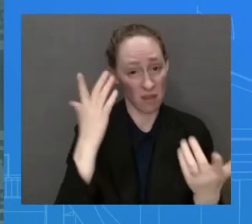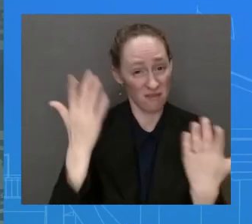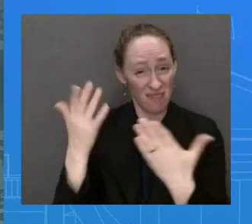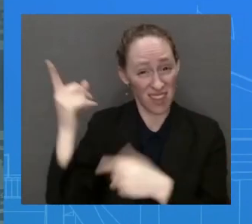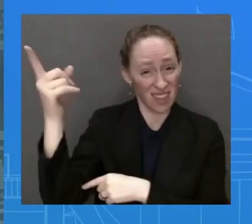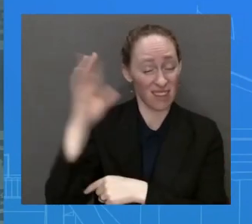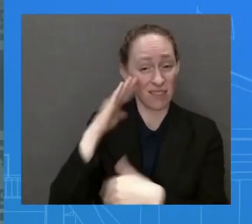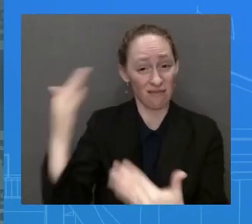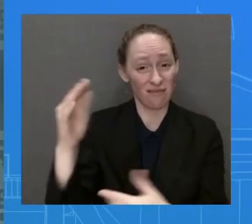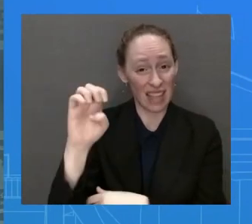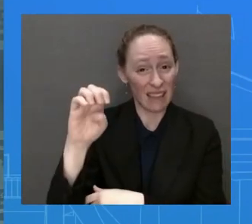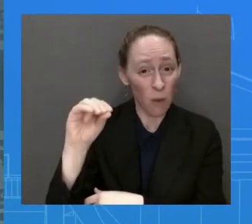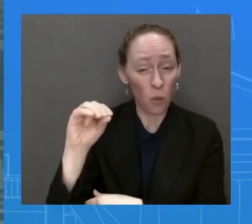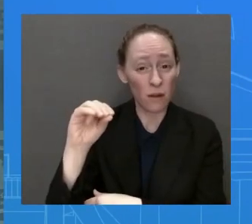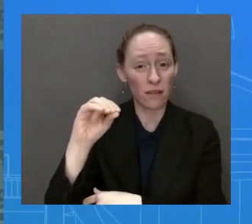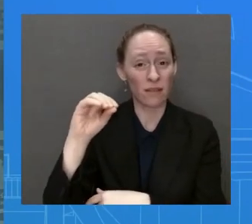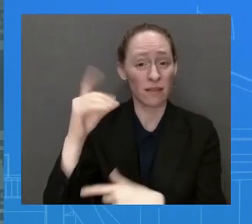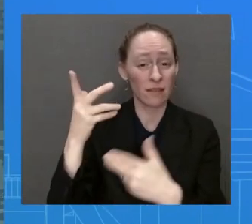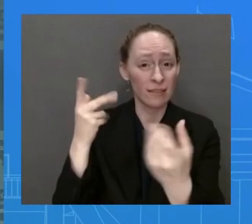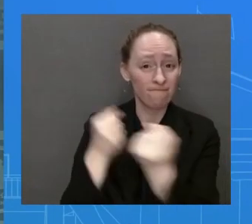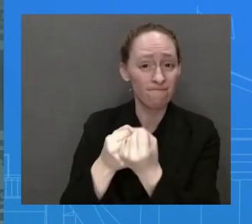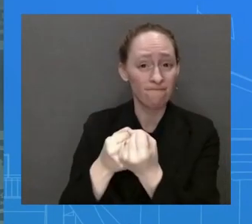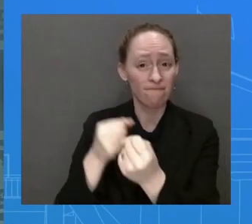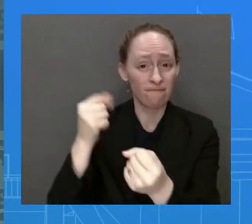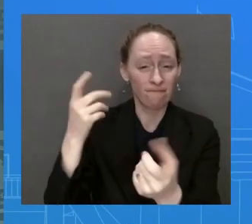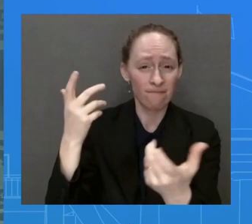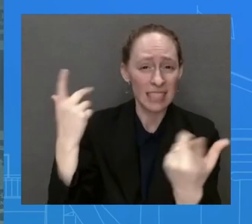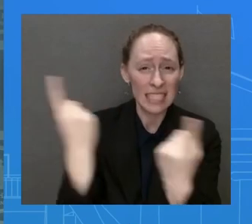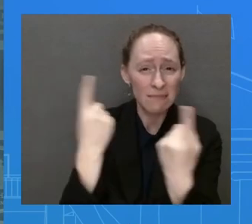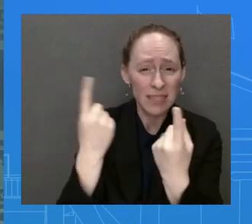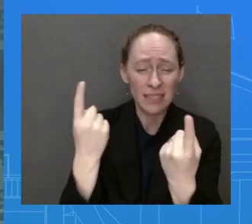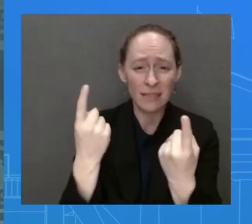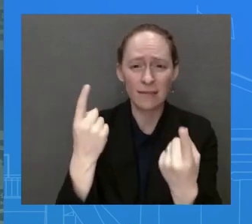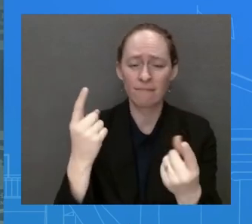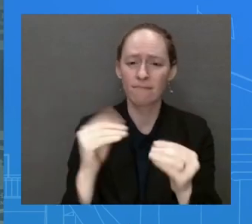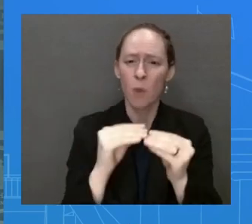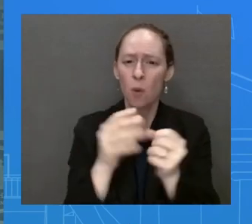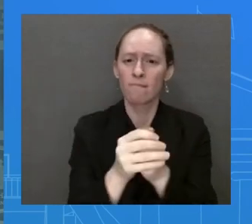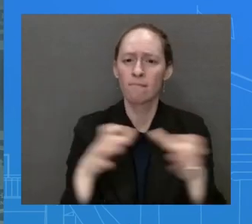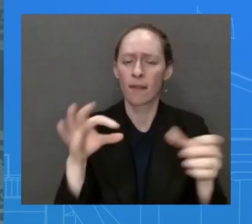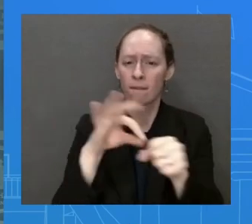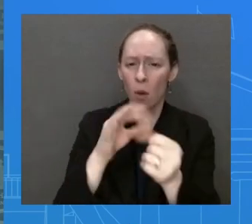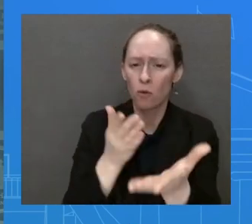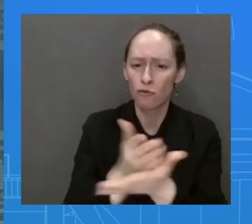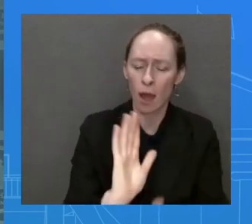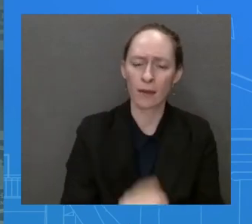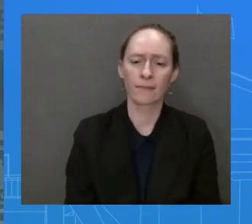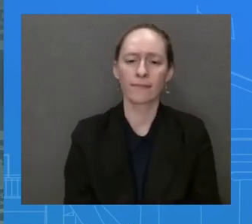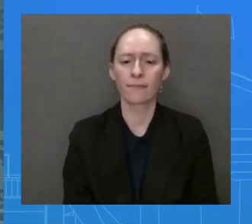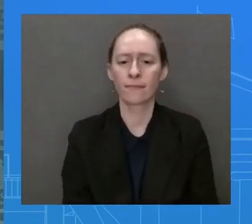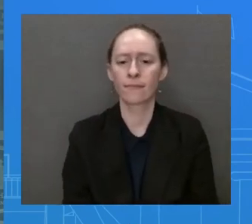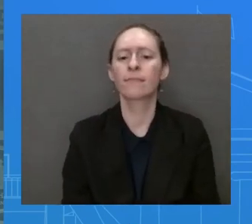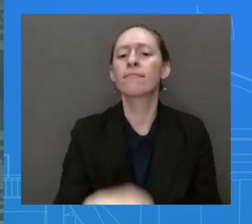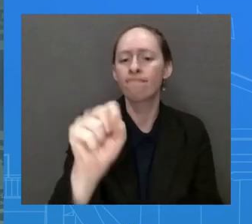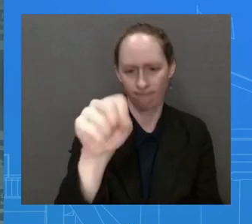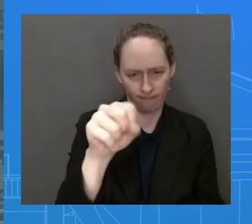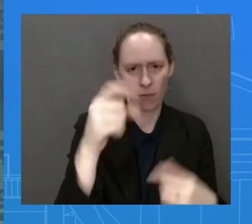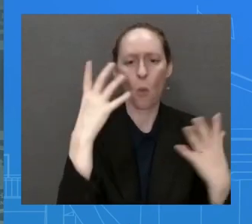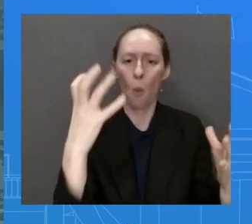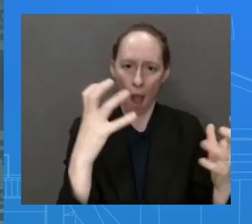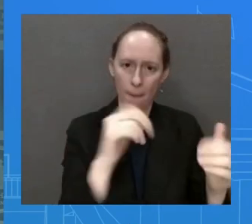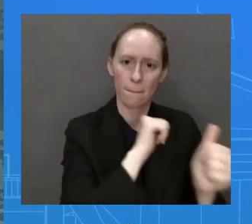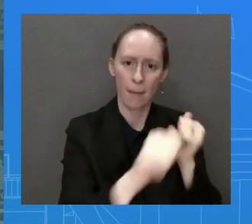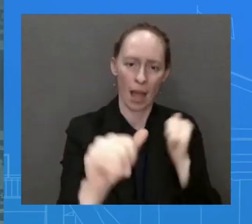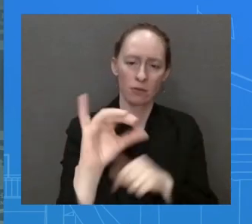to act. He's asked for Congress to codify the John Lewis Voting Rights Act and also the